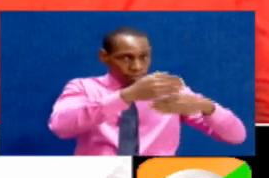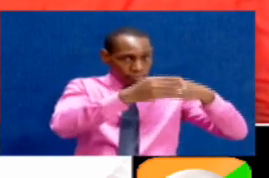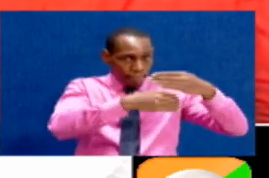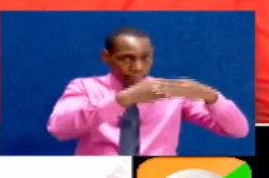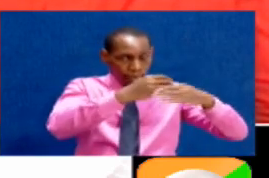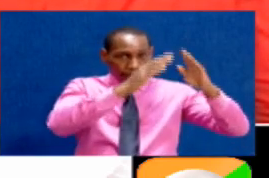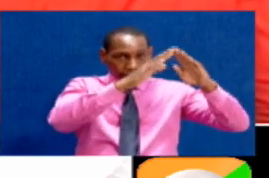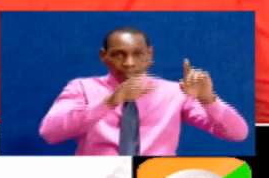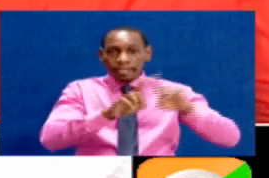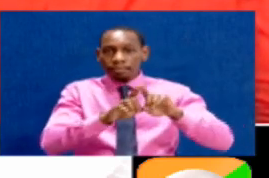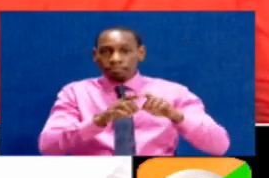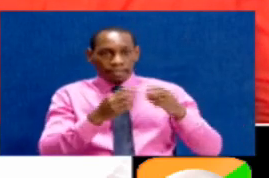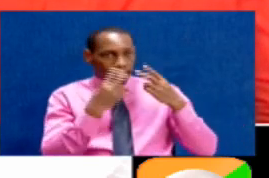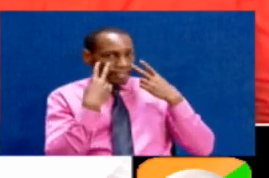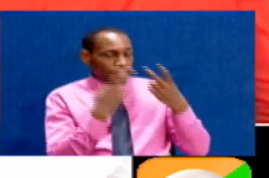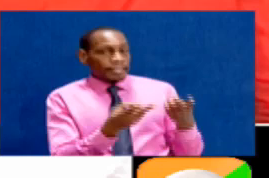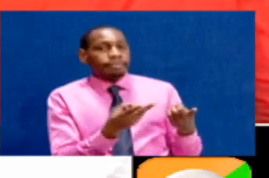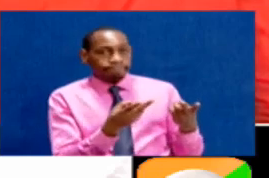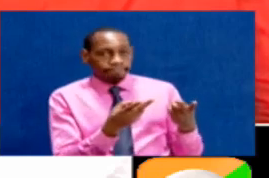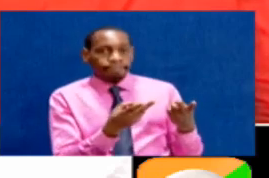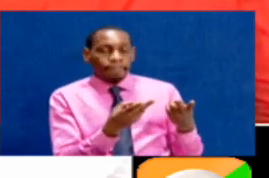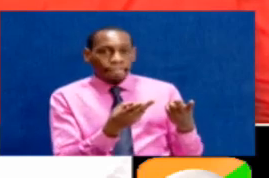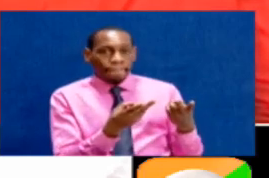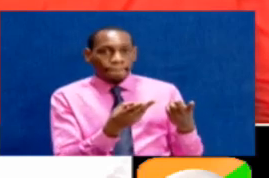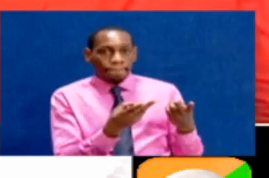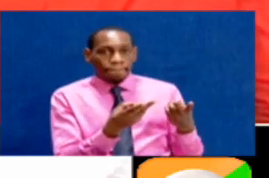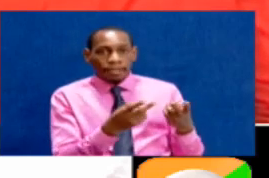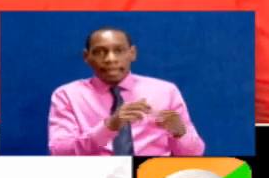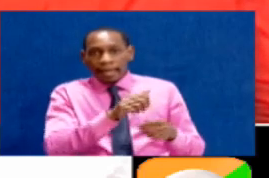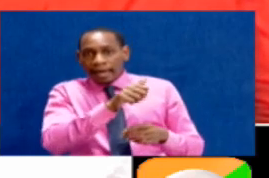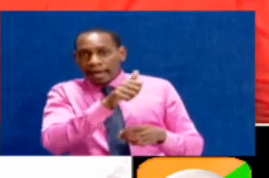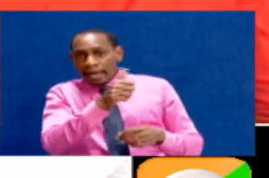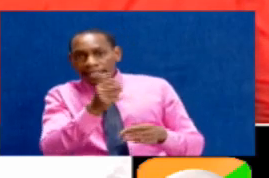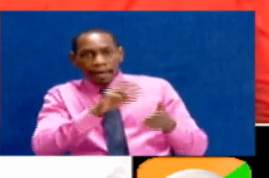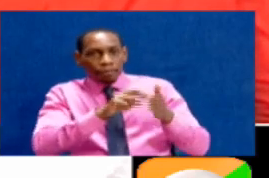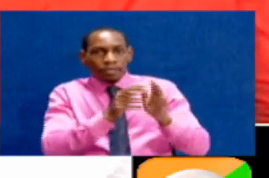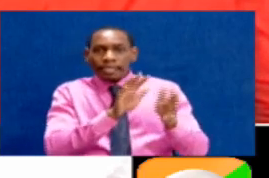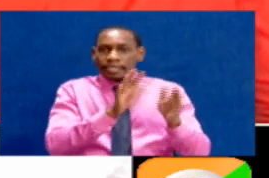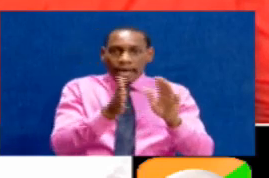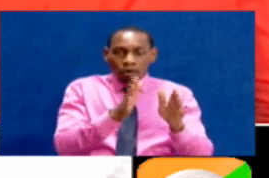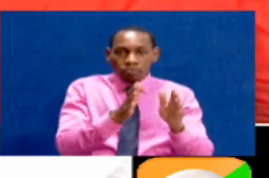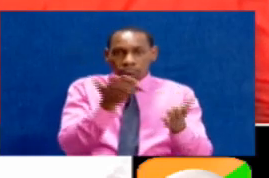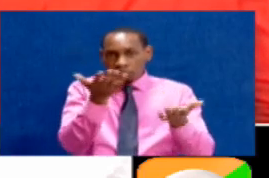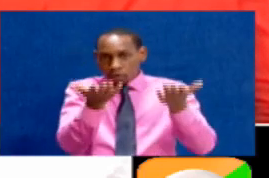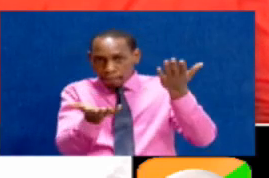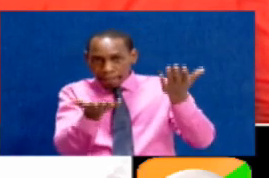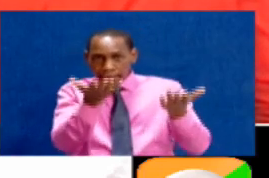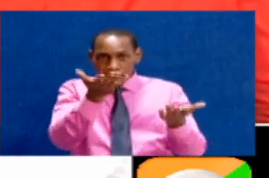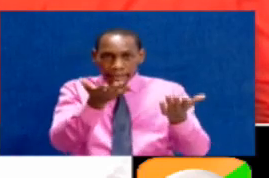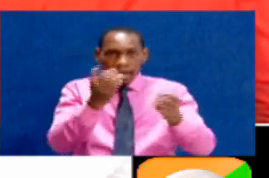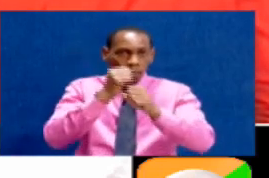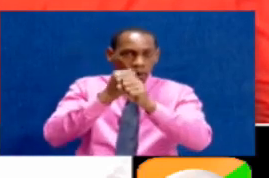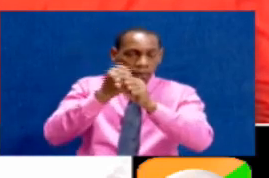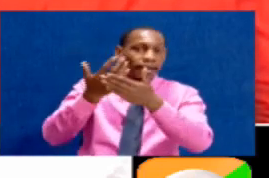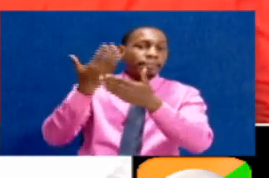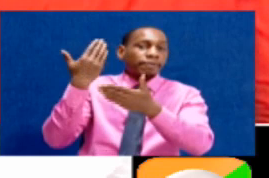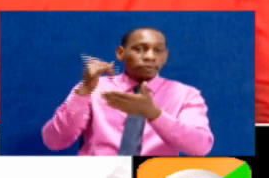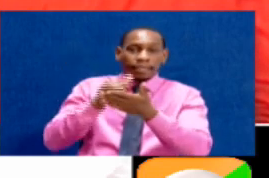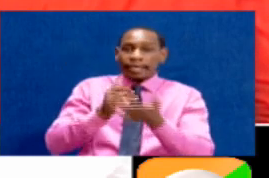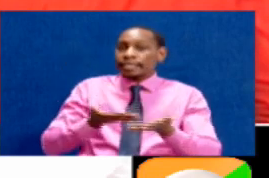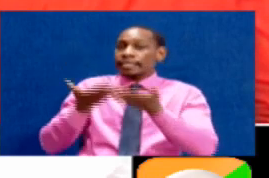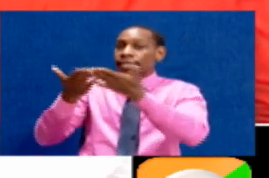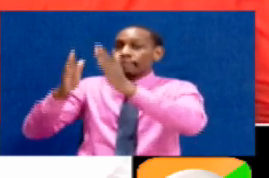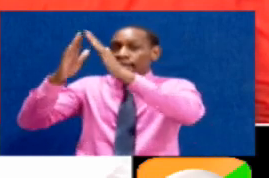development, and also trying to see what else have they done? What is their track record in having